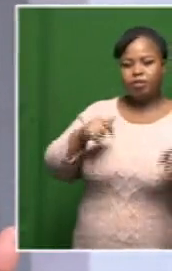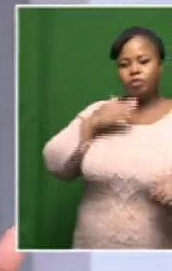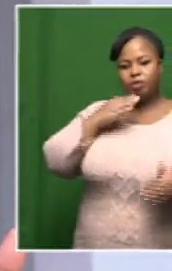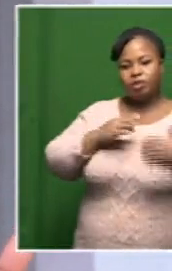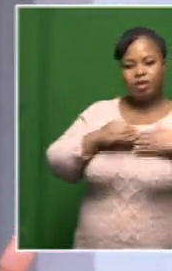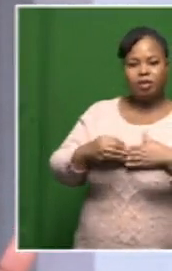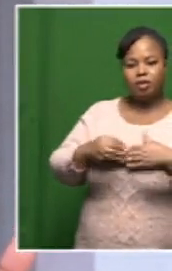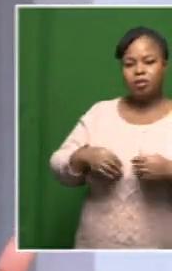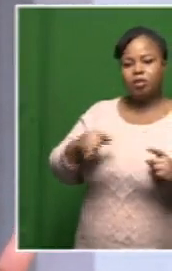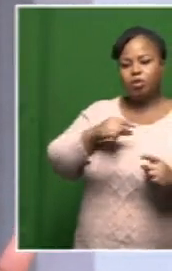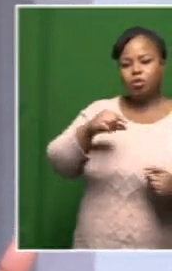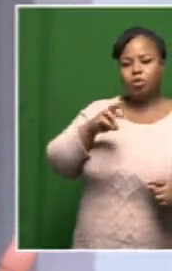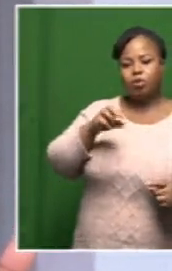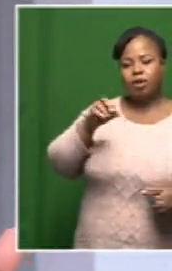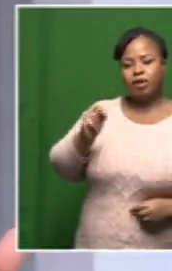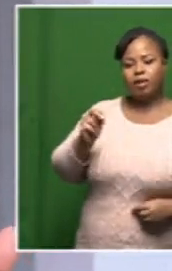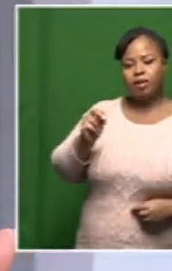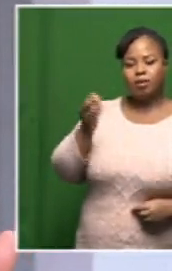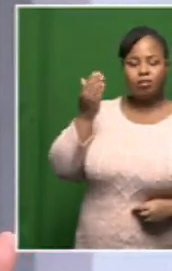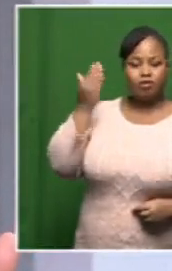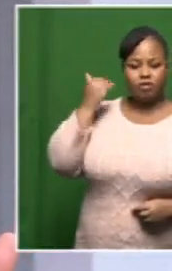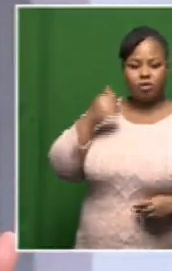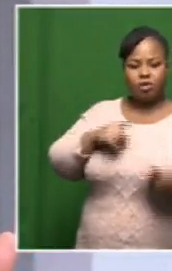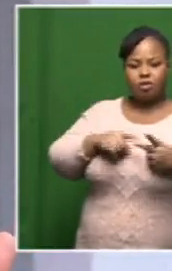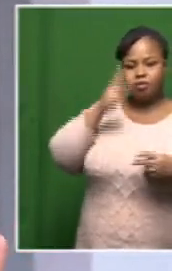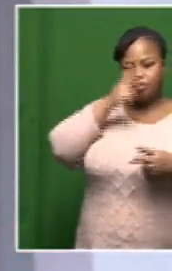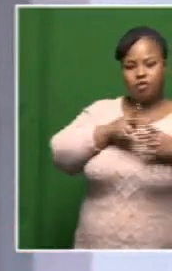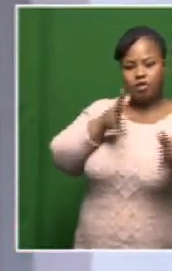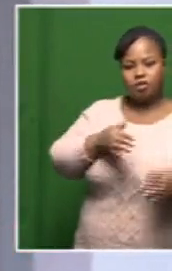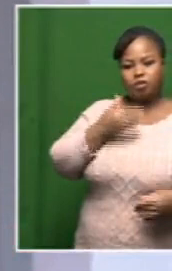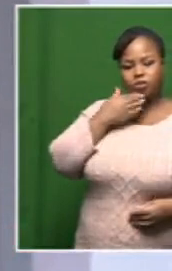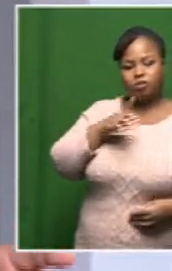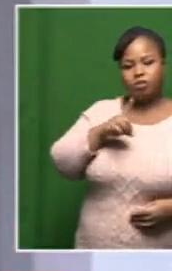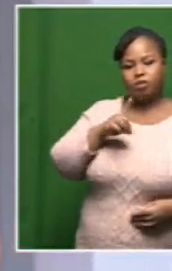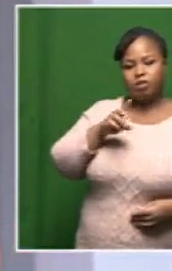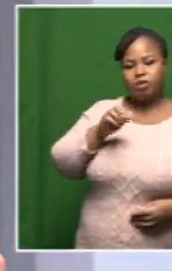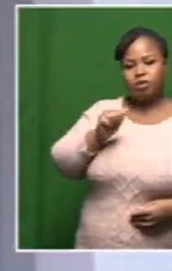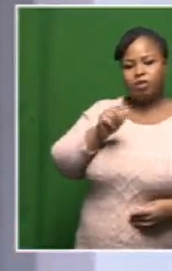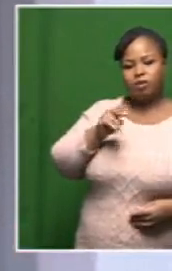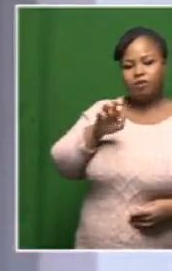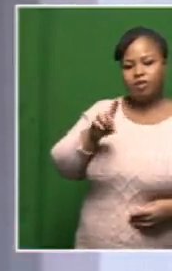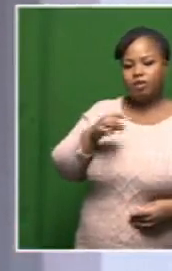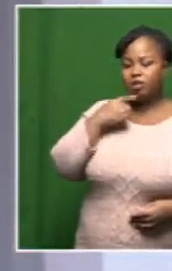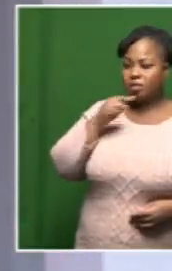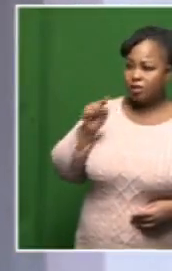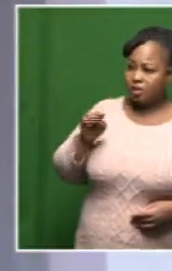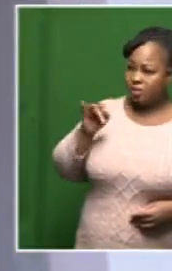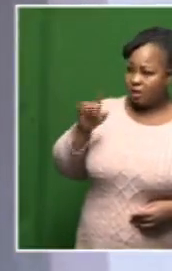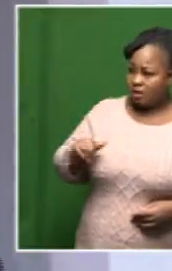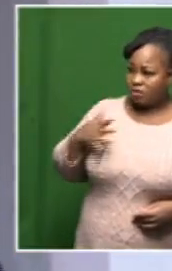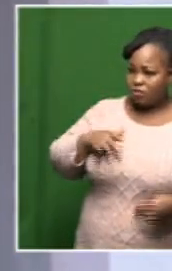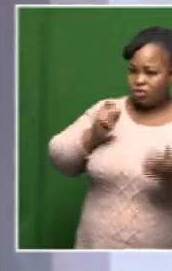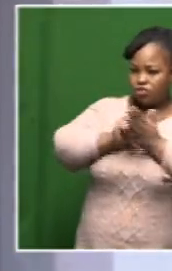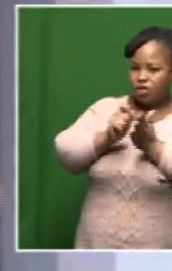process, Gwen Ansel at the early stage, and Professor David Copeland in the early stage. They said, Billy, you want to write a